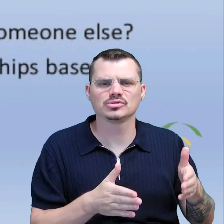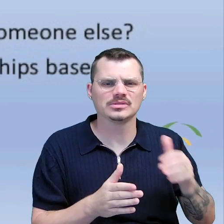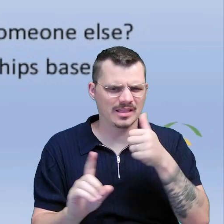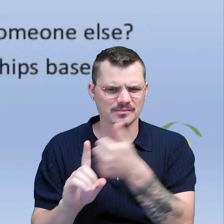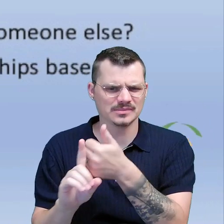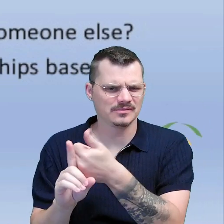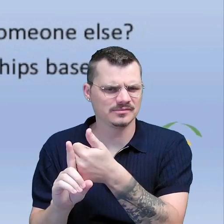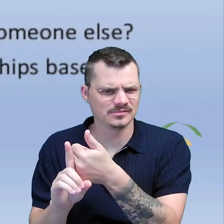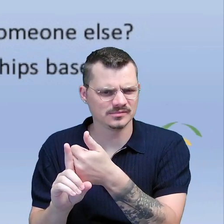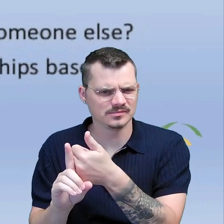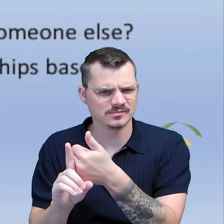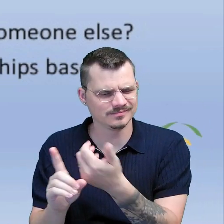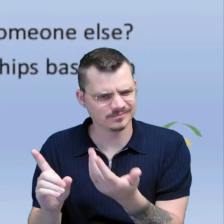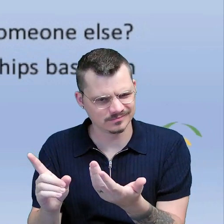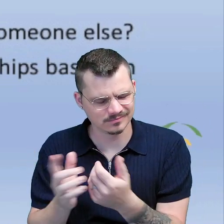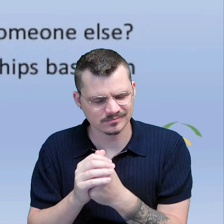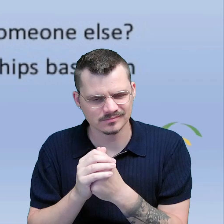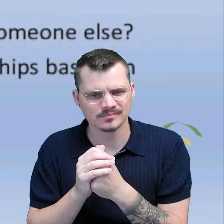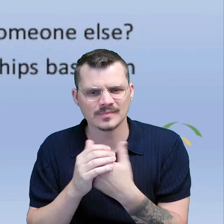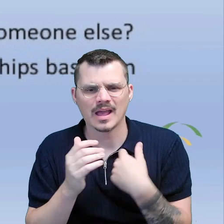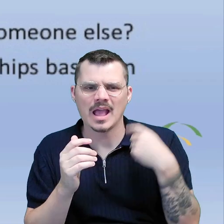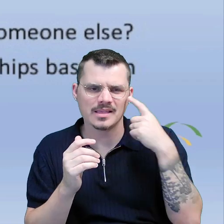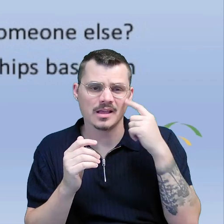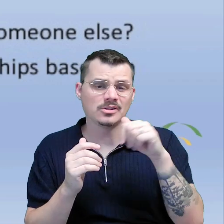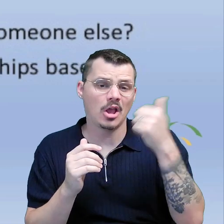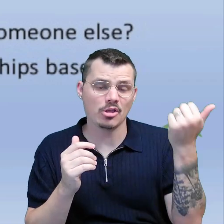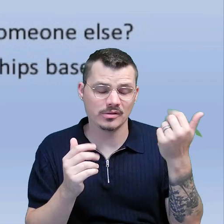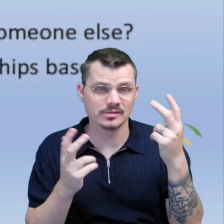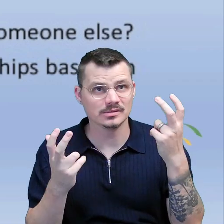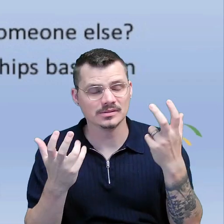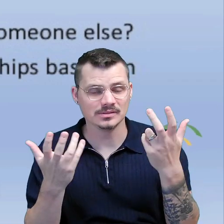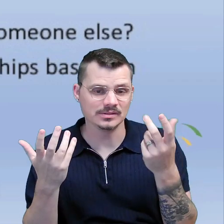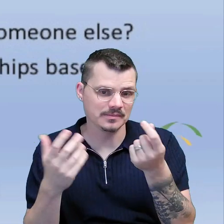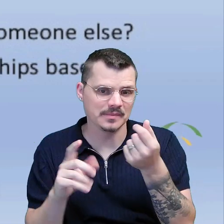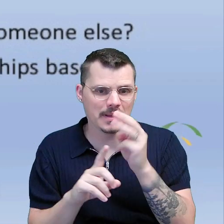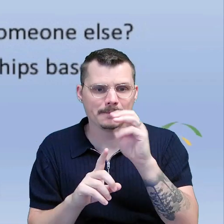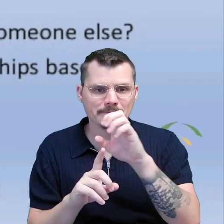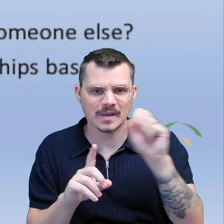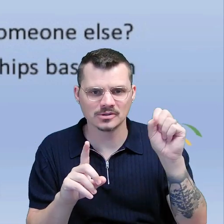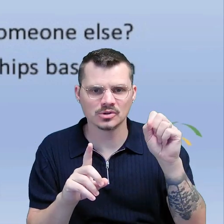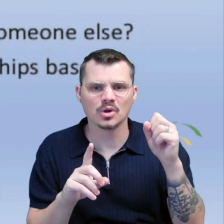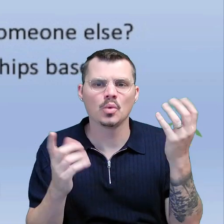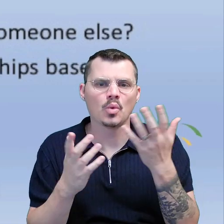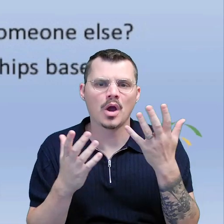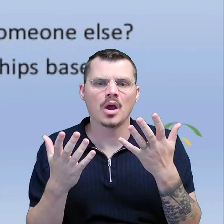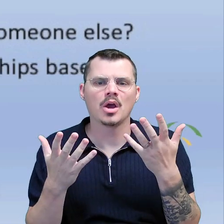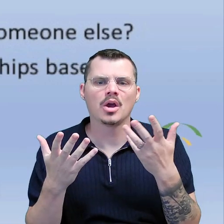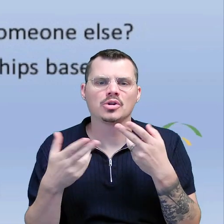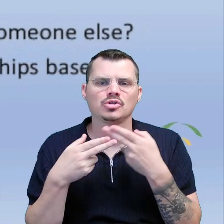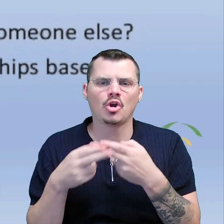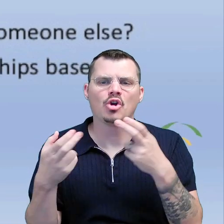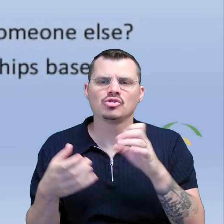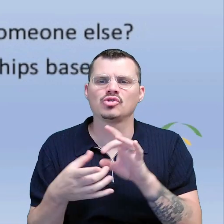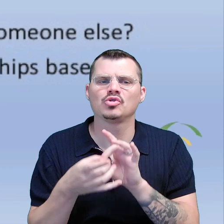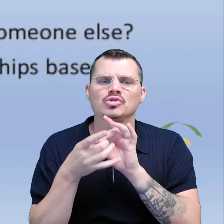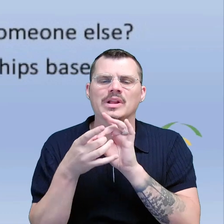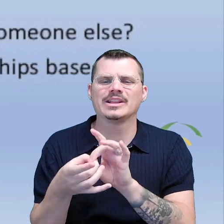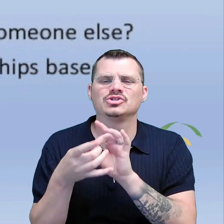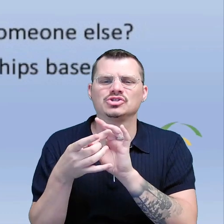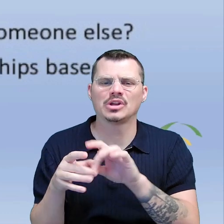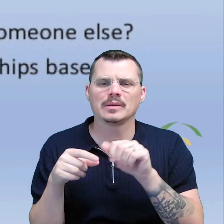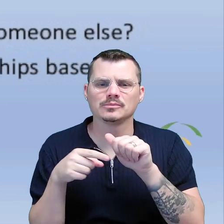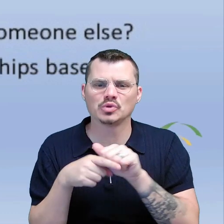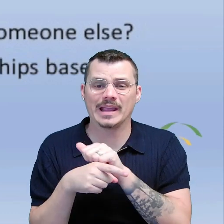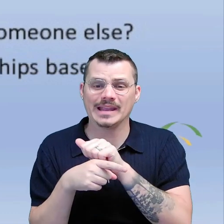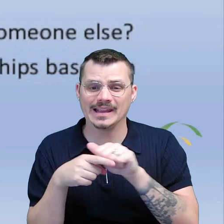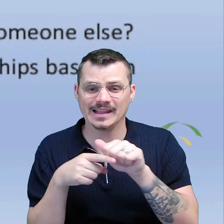is really a mess is what passes for relationship training for a lot of people